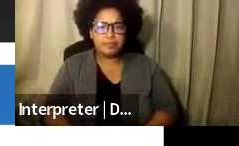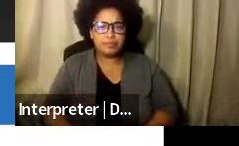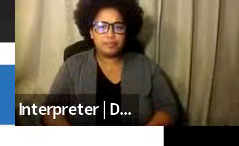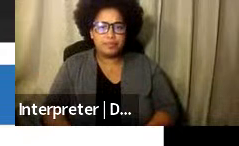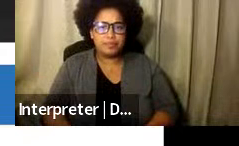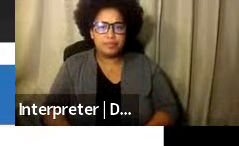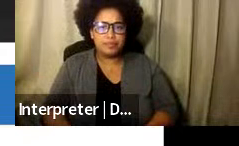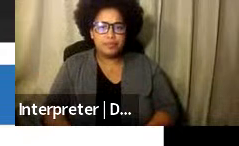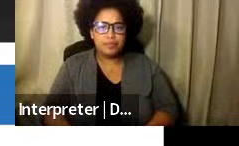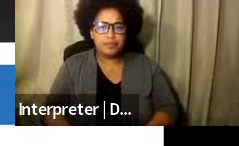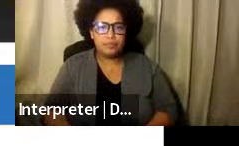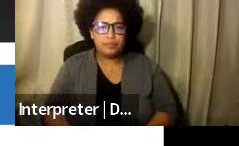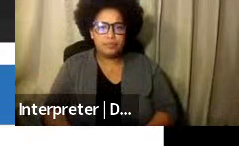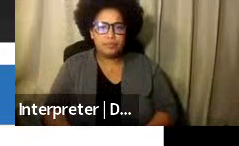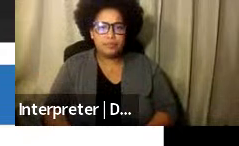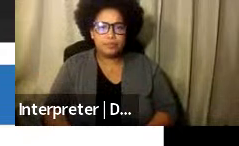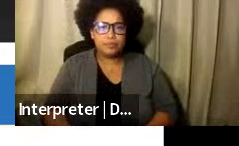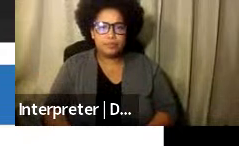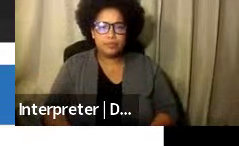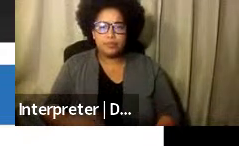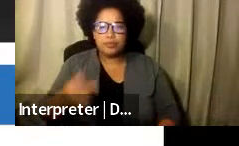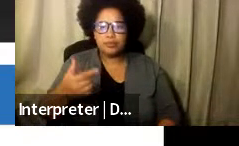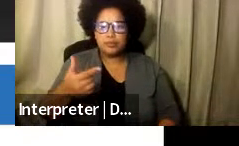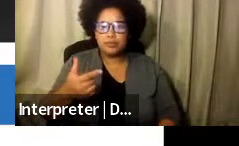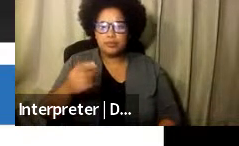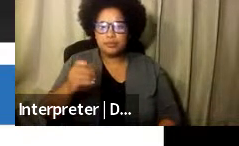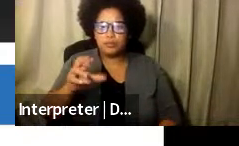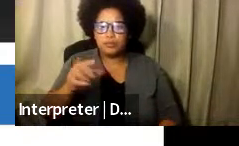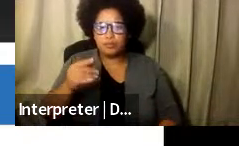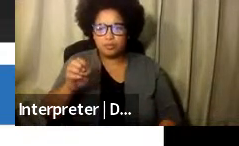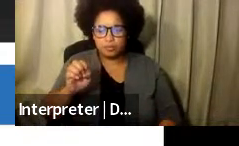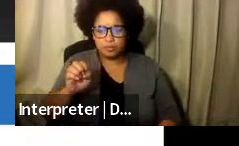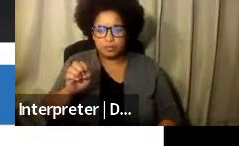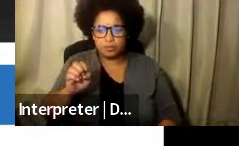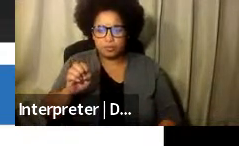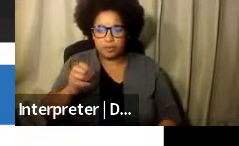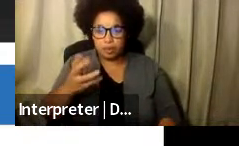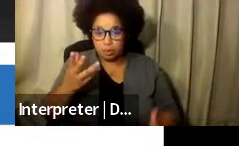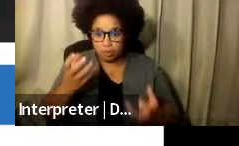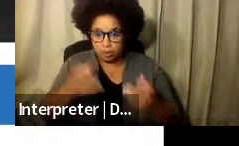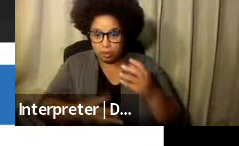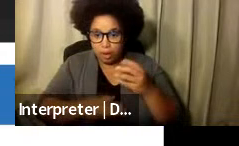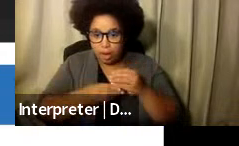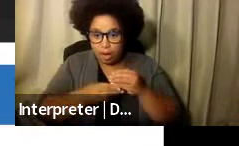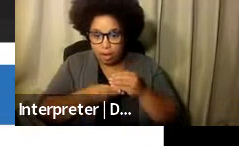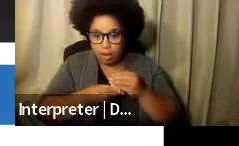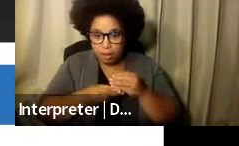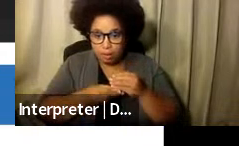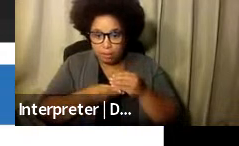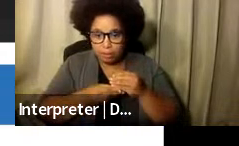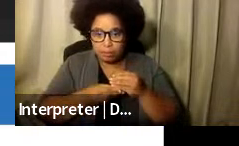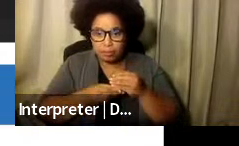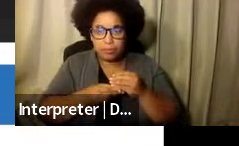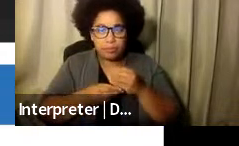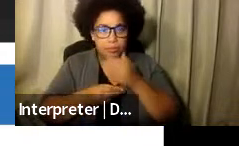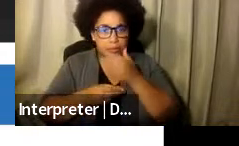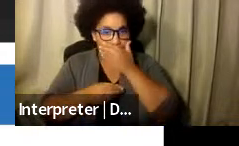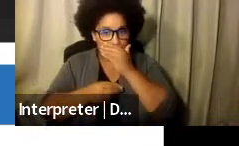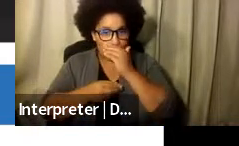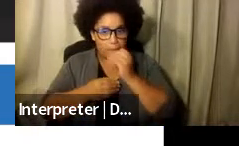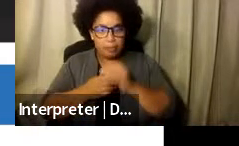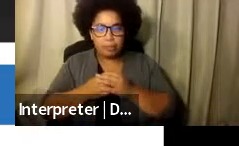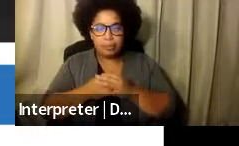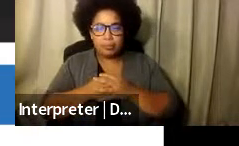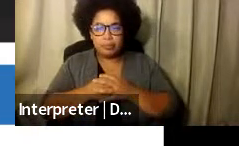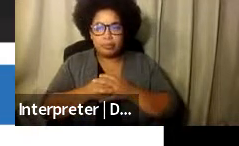Let's see. George, did you have anything you wanted to add? I just saw that you came on screen. Is there? Yeah, I mean, I think